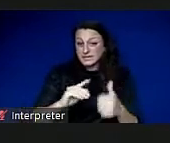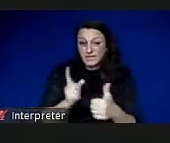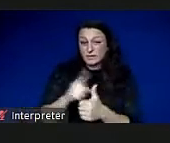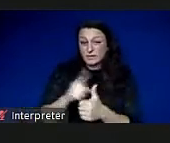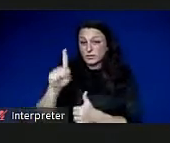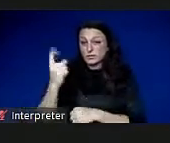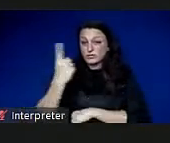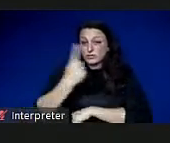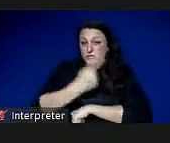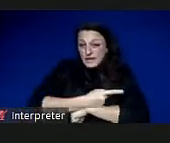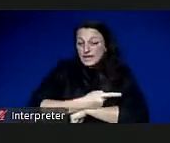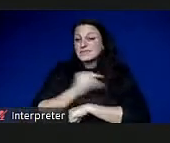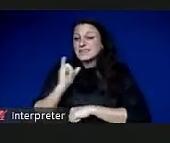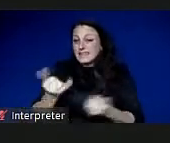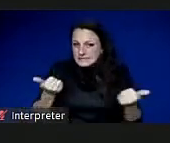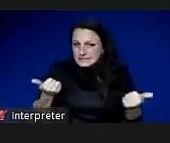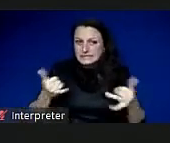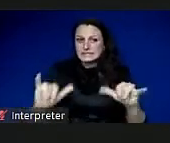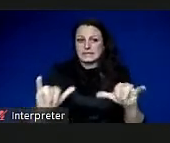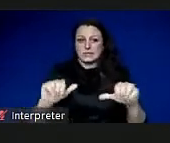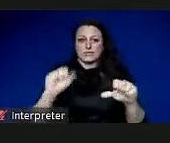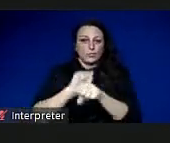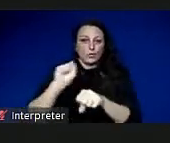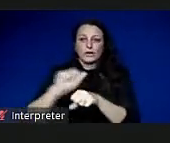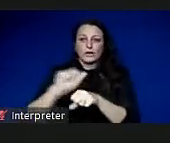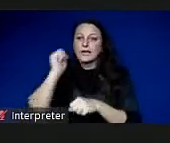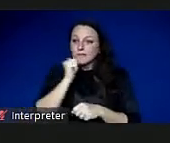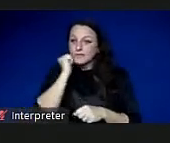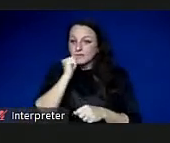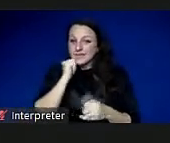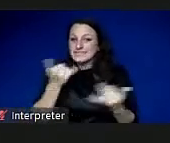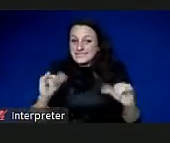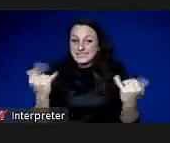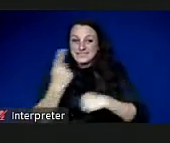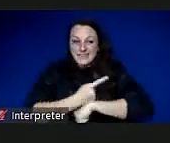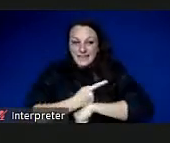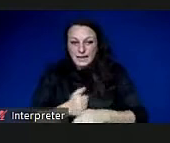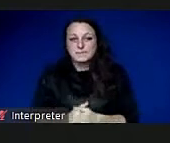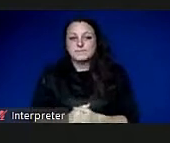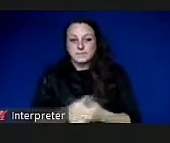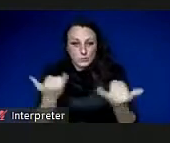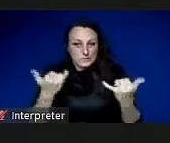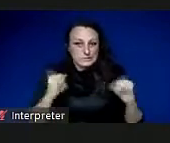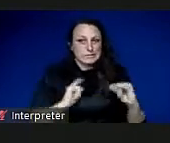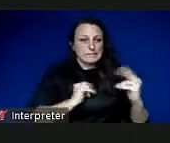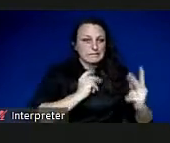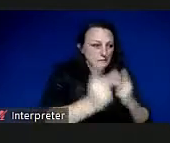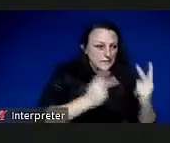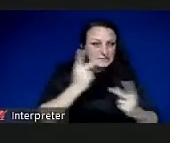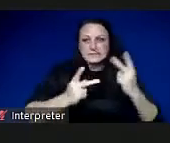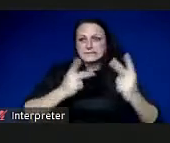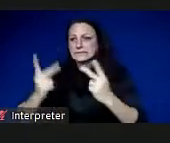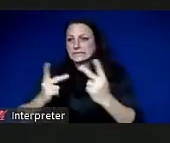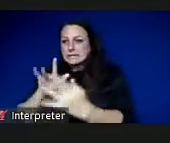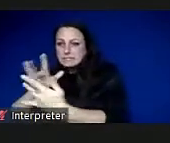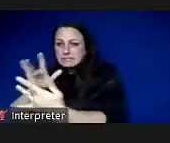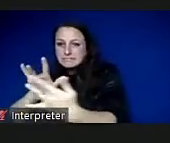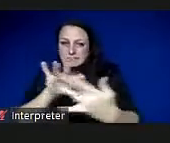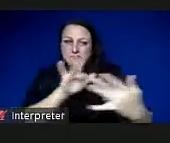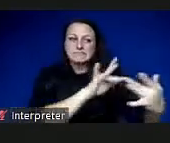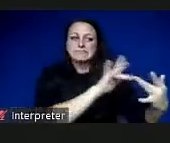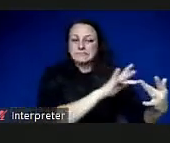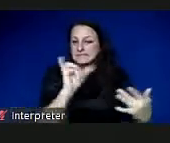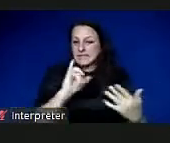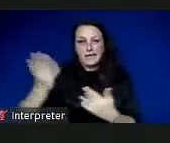efforts continue absolutely unabated today, just as heavily, just as frequently as when we started out. We